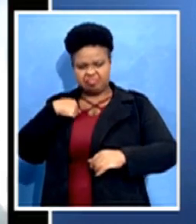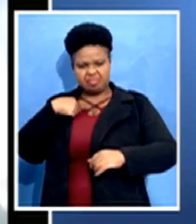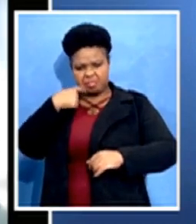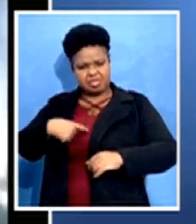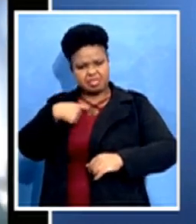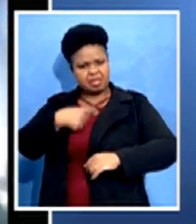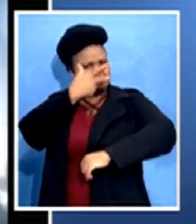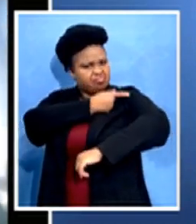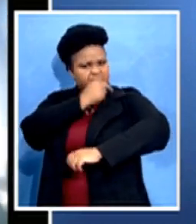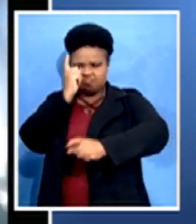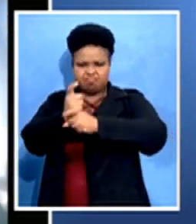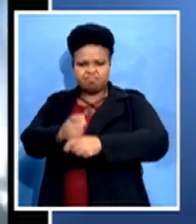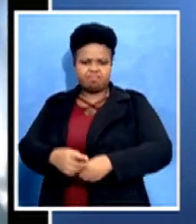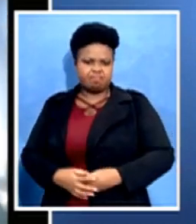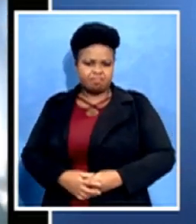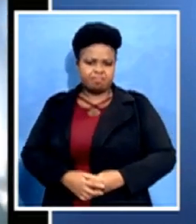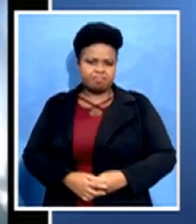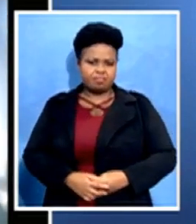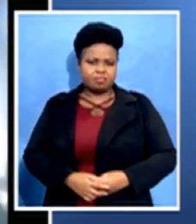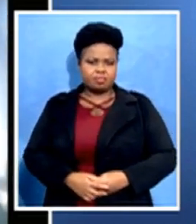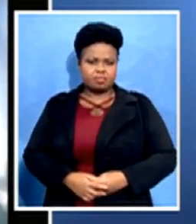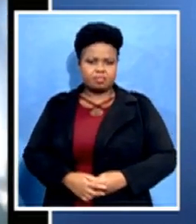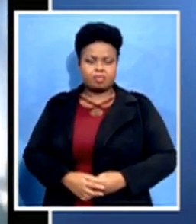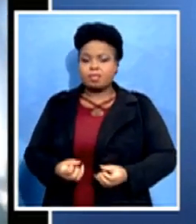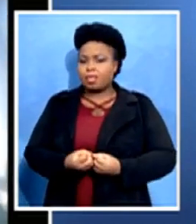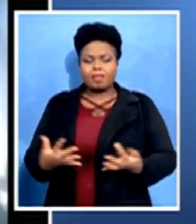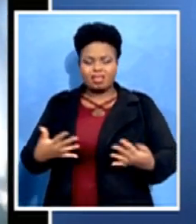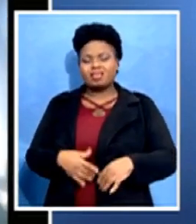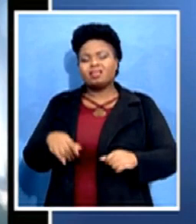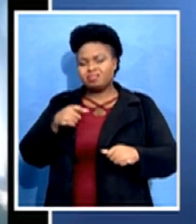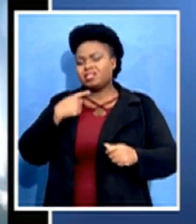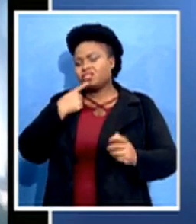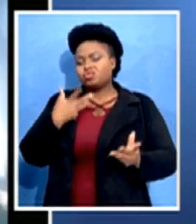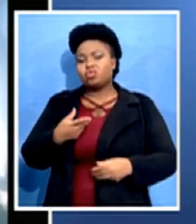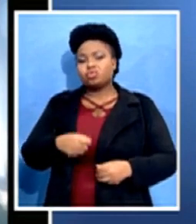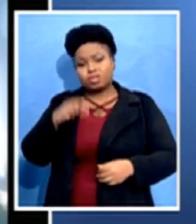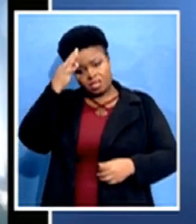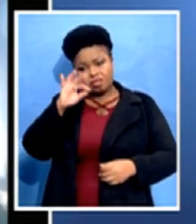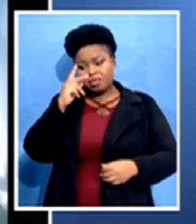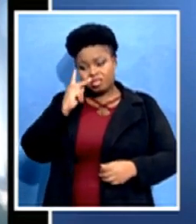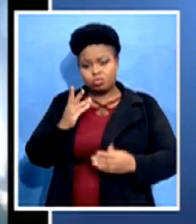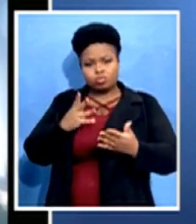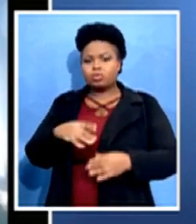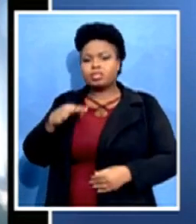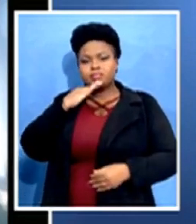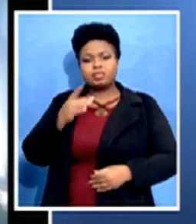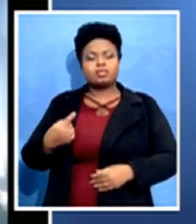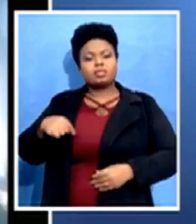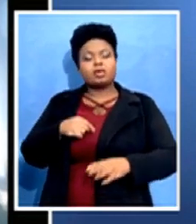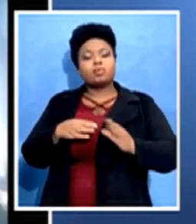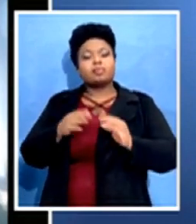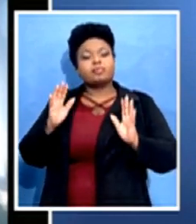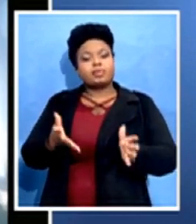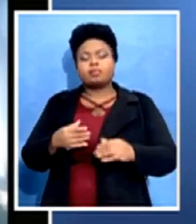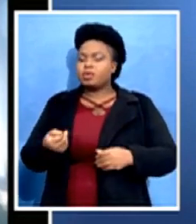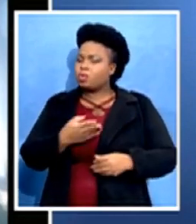vaccine. That is what government needs to pay attention to. It's not only our members, but across the board, people are saying we are not